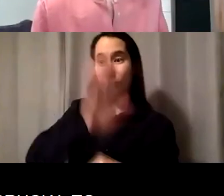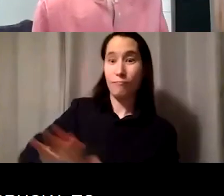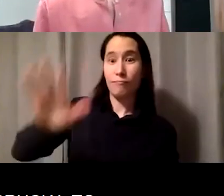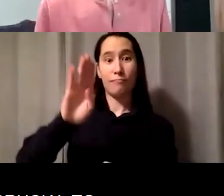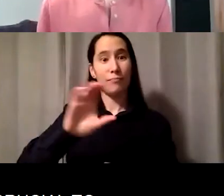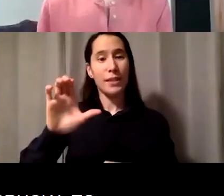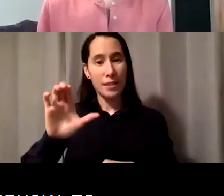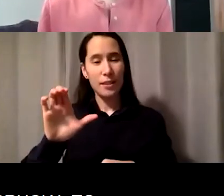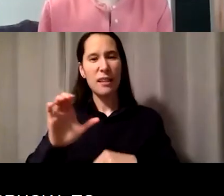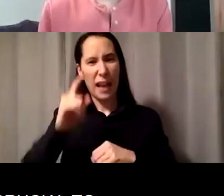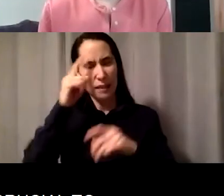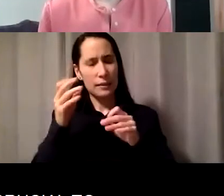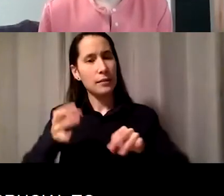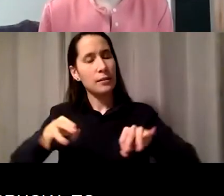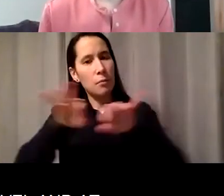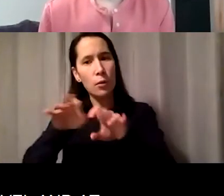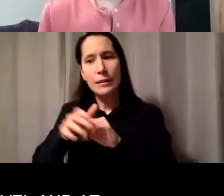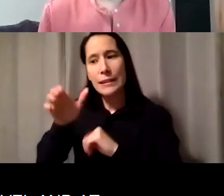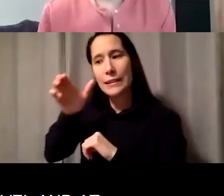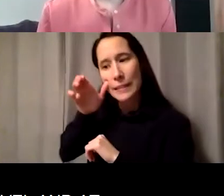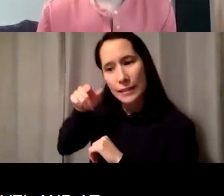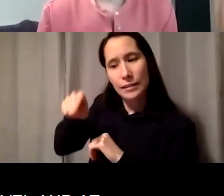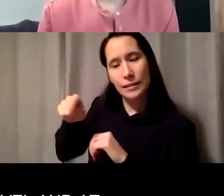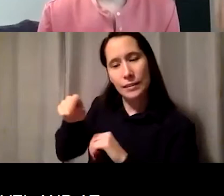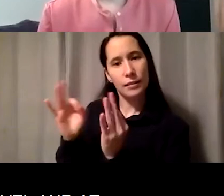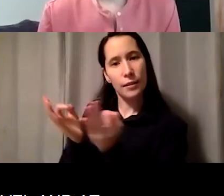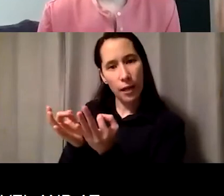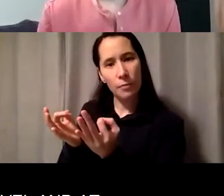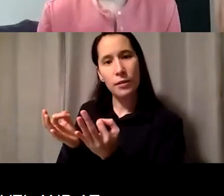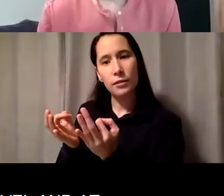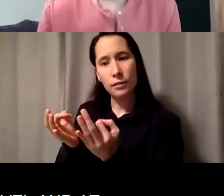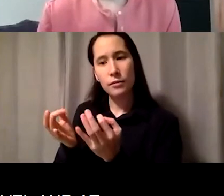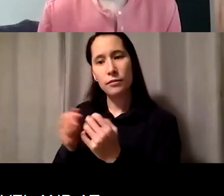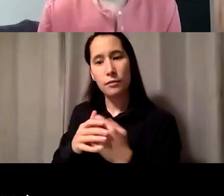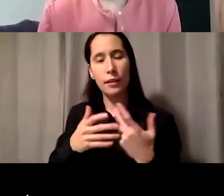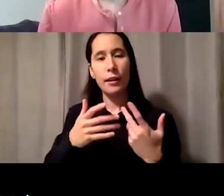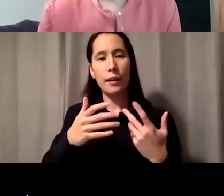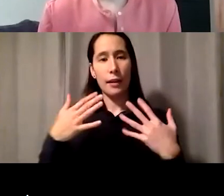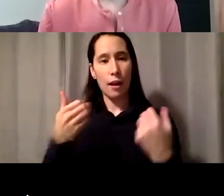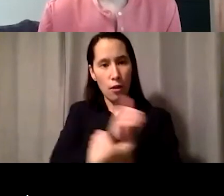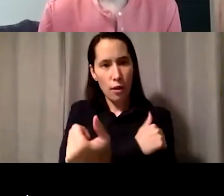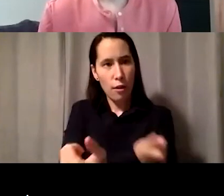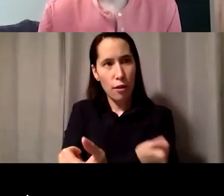crucial to hear that voice at a provincial level and at a health authority level.